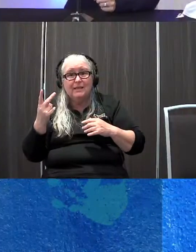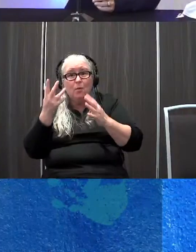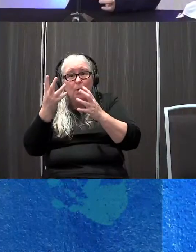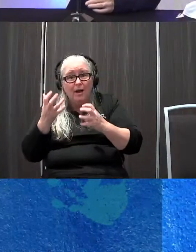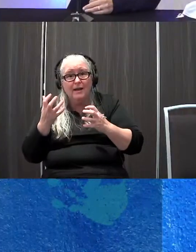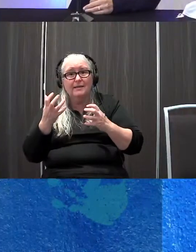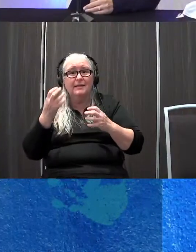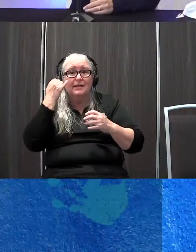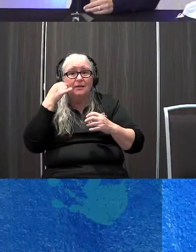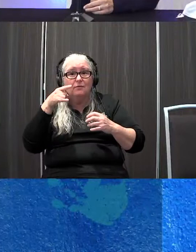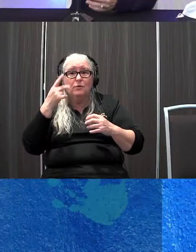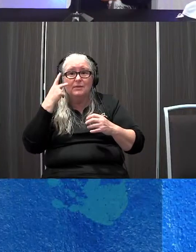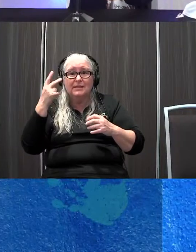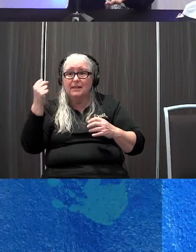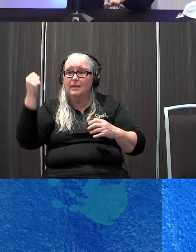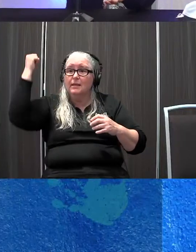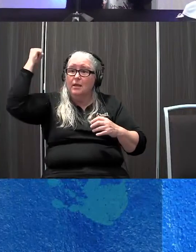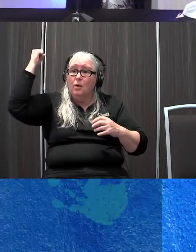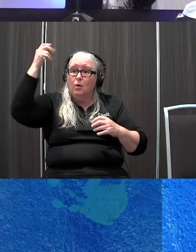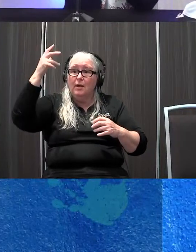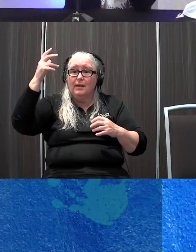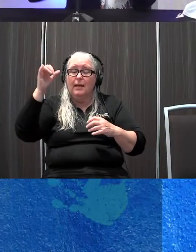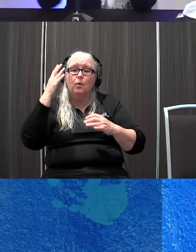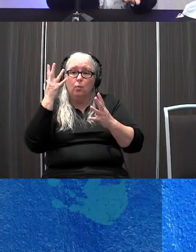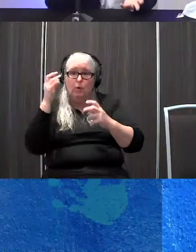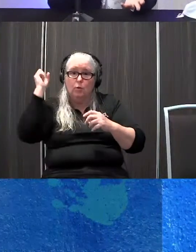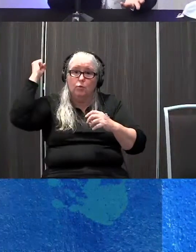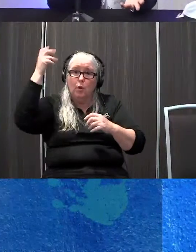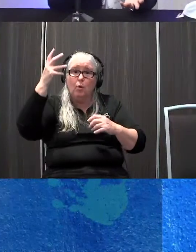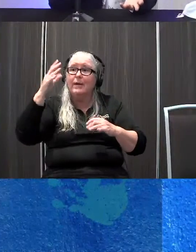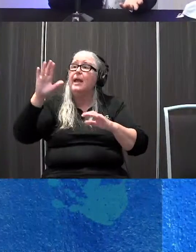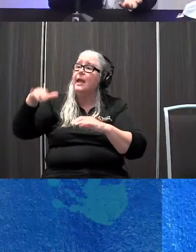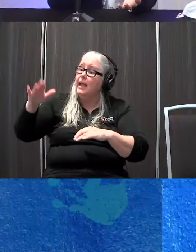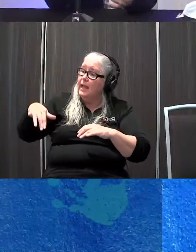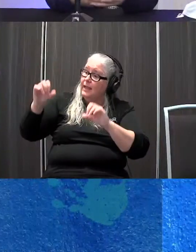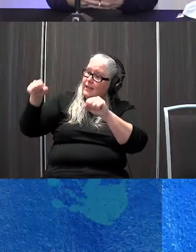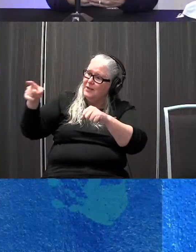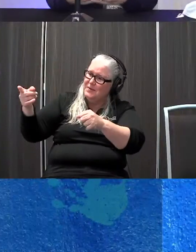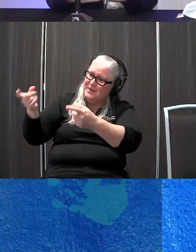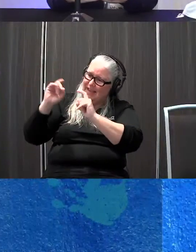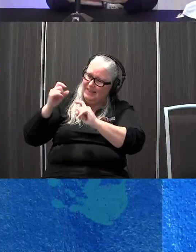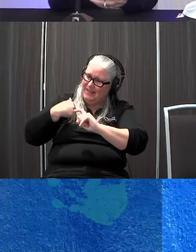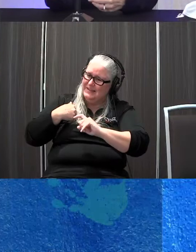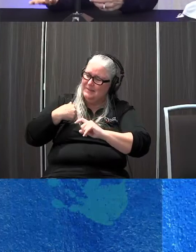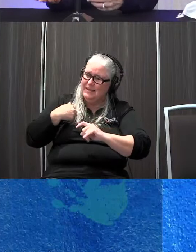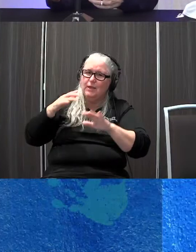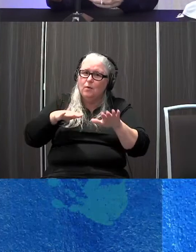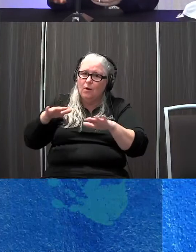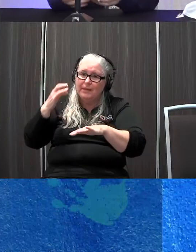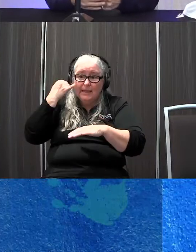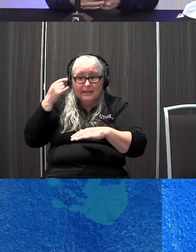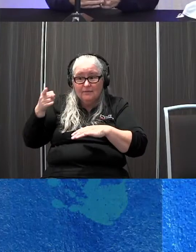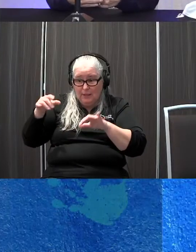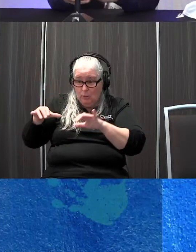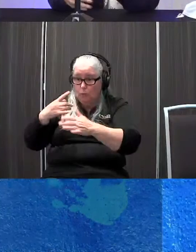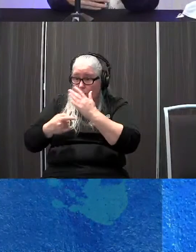like they're going to throw it, you can try saying, hey, could you hand that to me pretty calmly? And if you do, and they do in fact do what